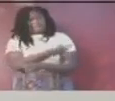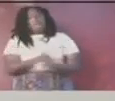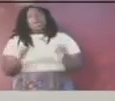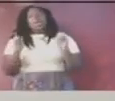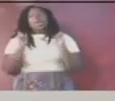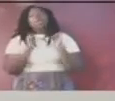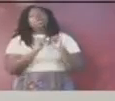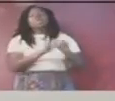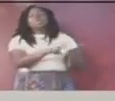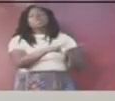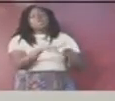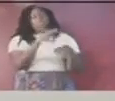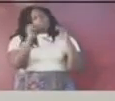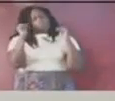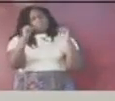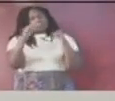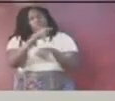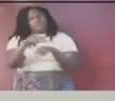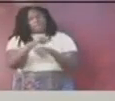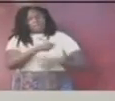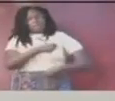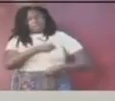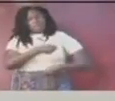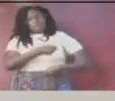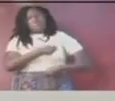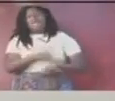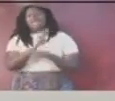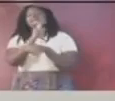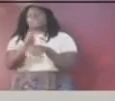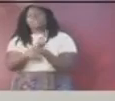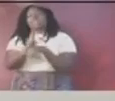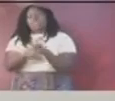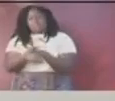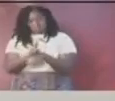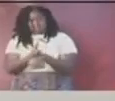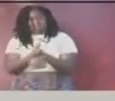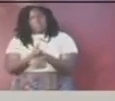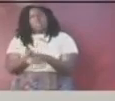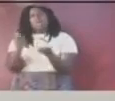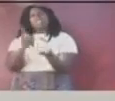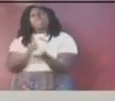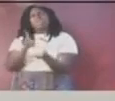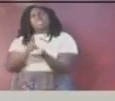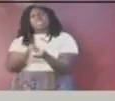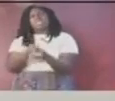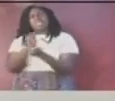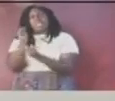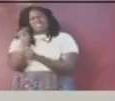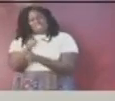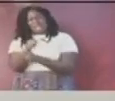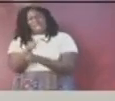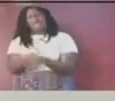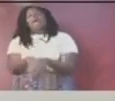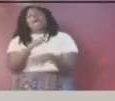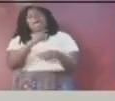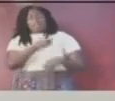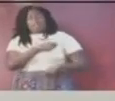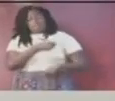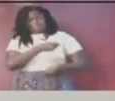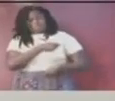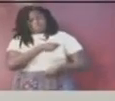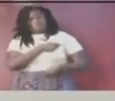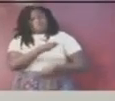Security using their medical personnel within the TTPS and the Defense Force